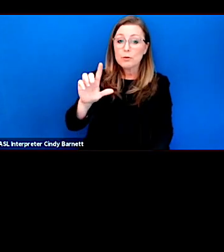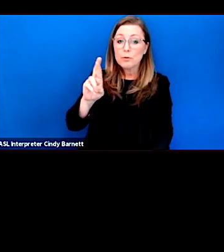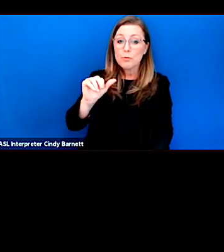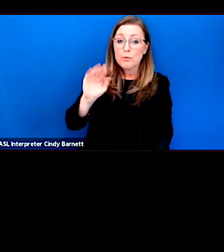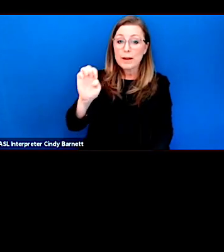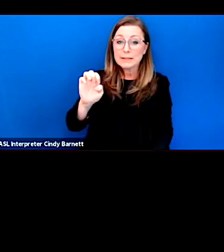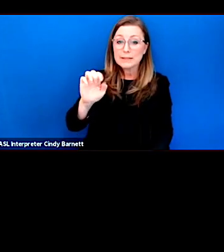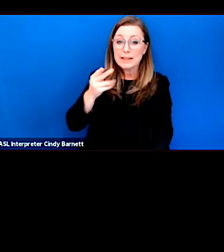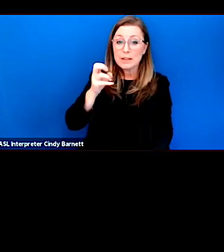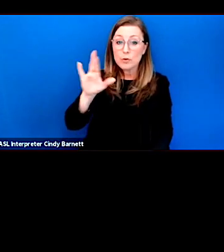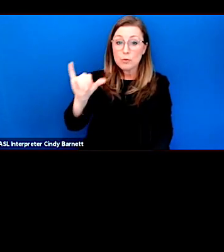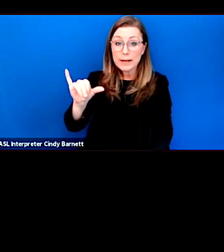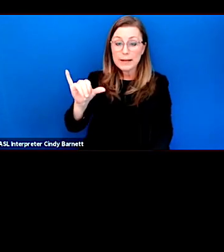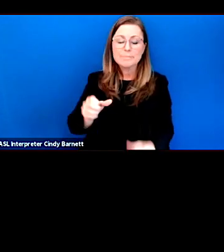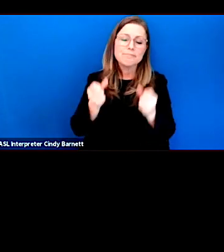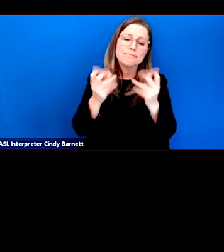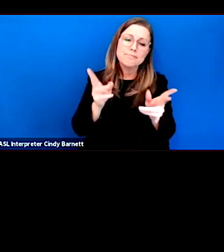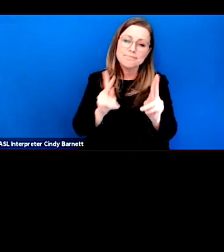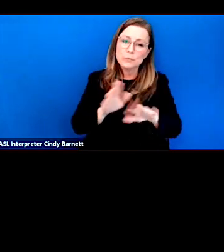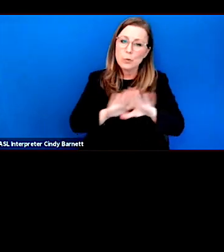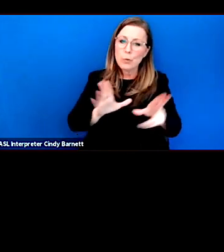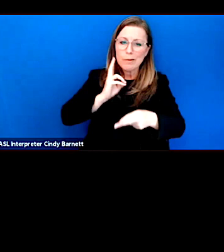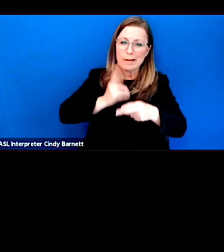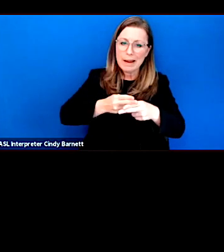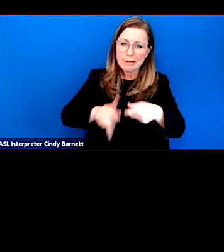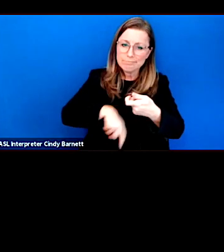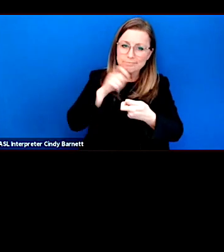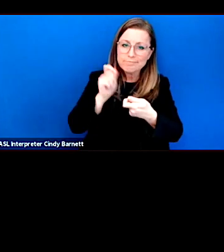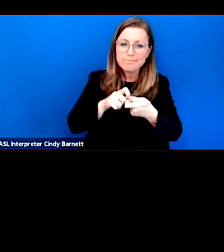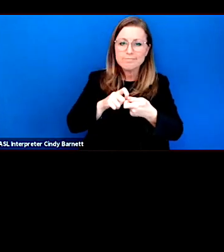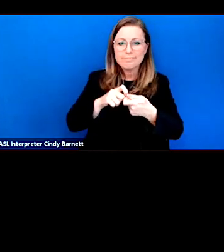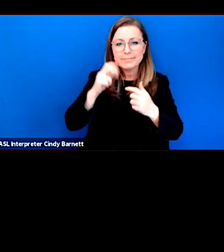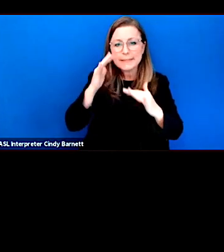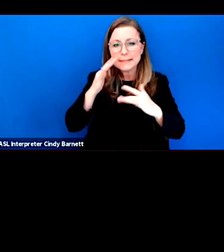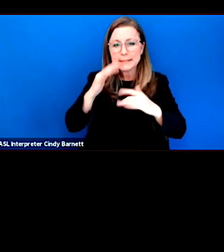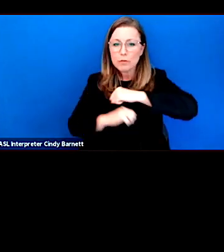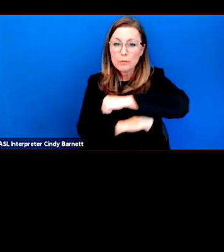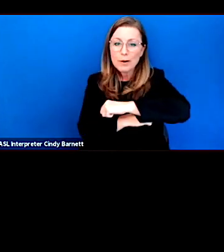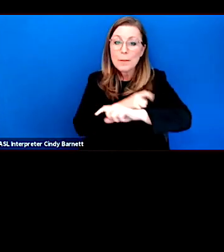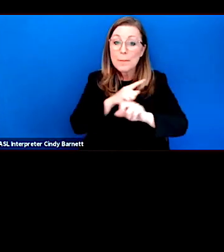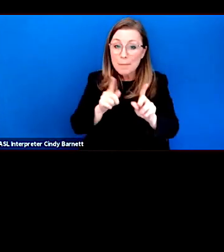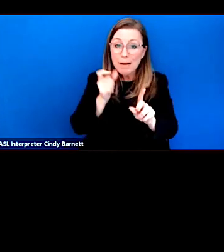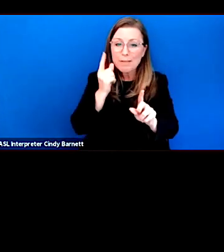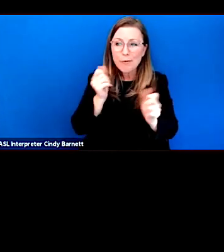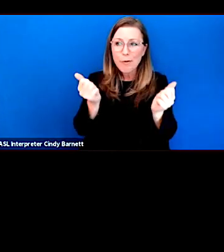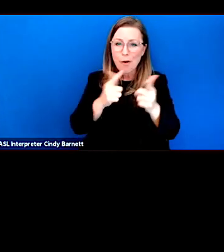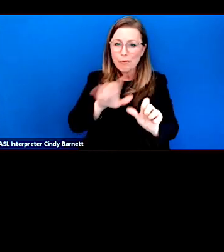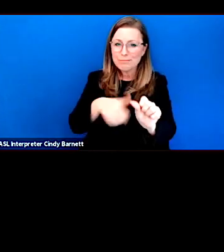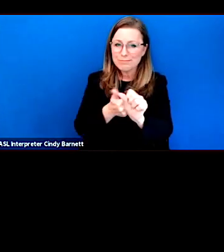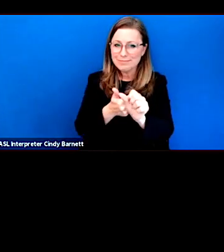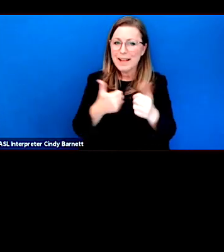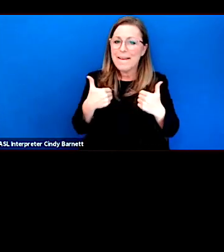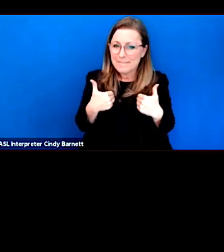framework. However, they are using one whether it is explicit or not. It is better to make it explicit so